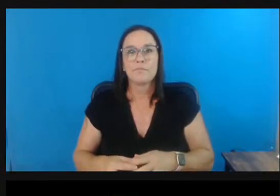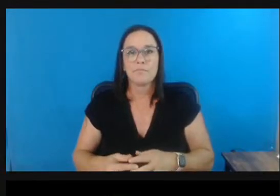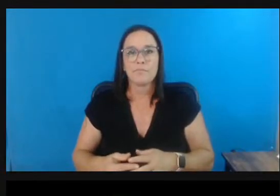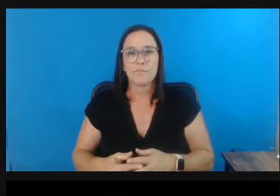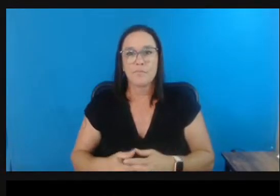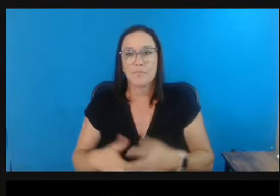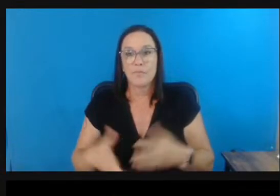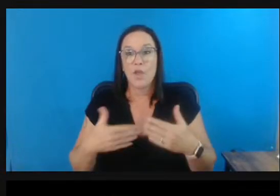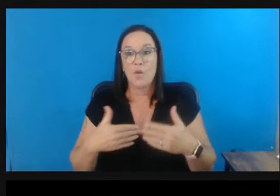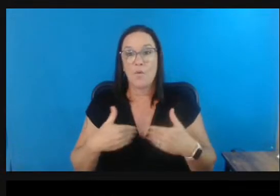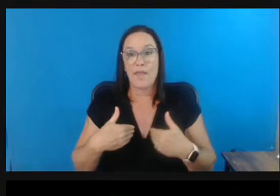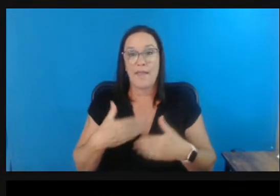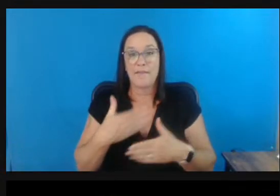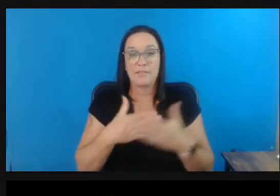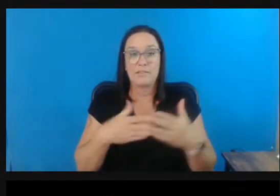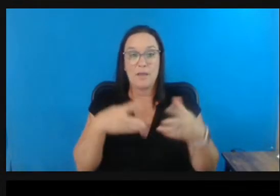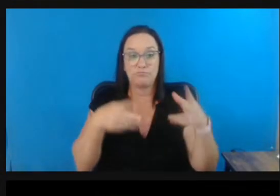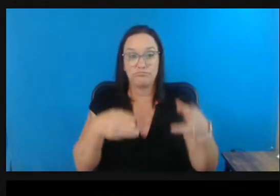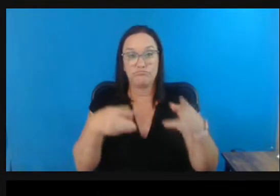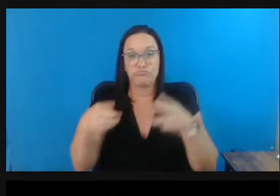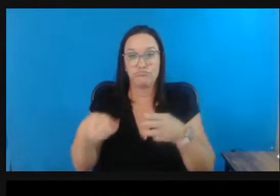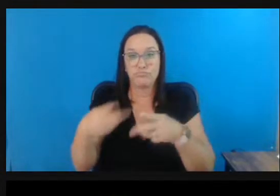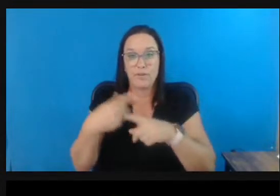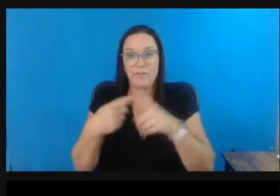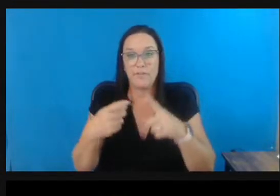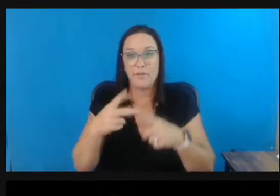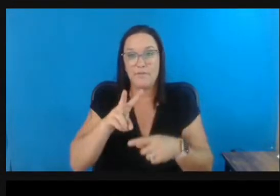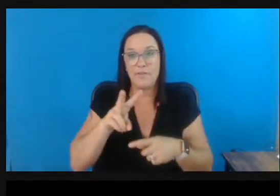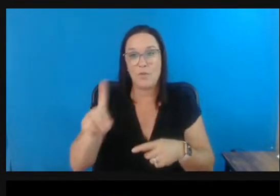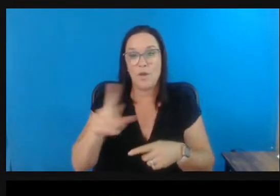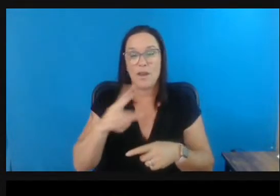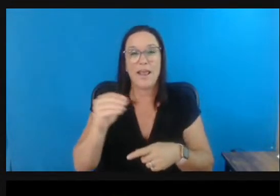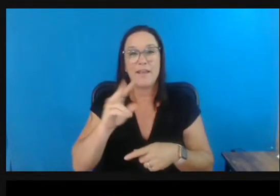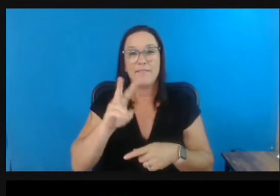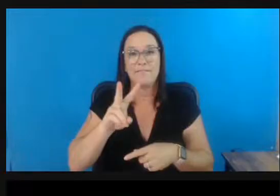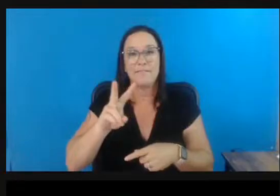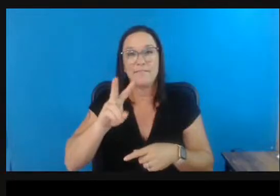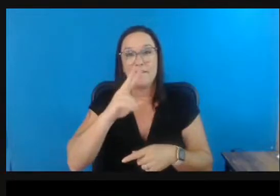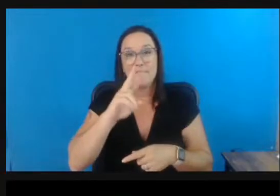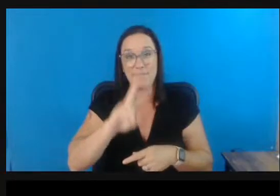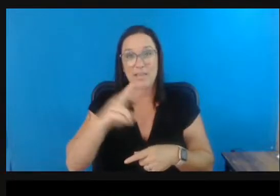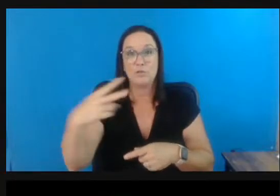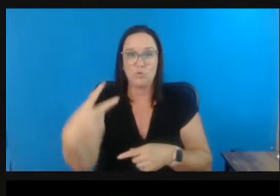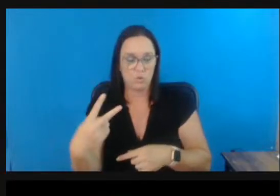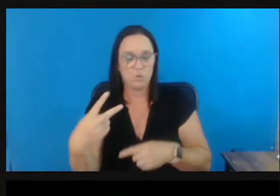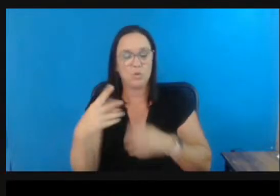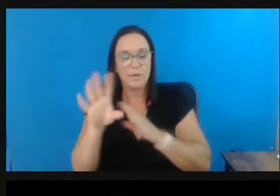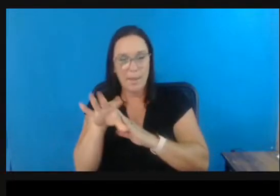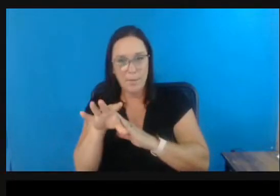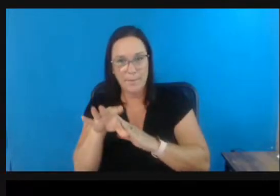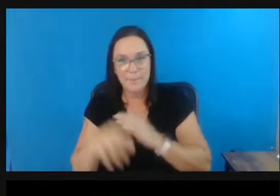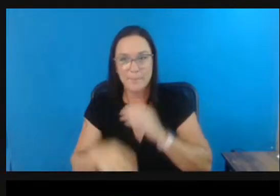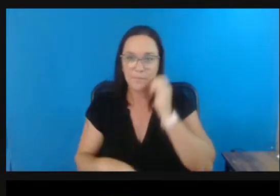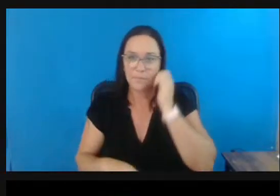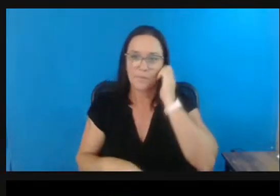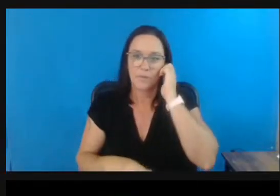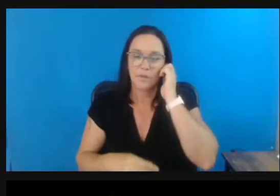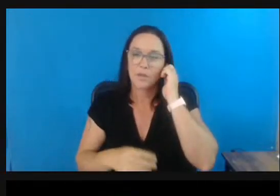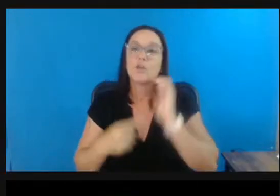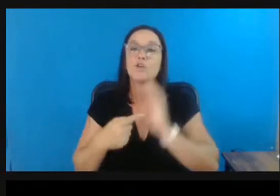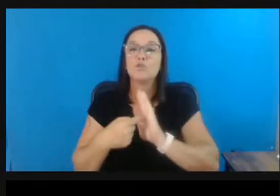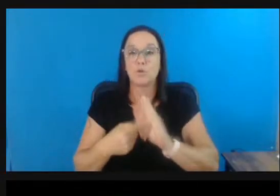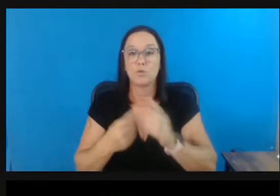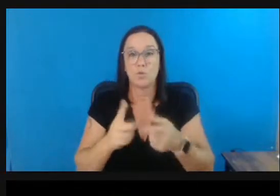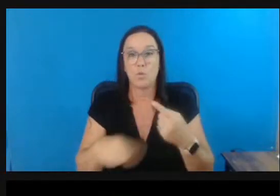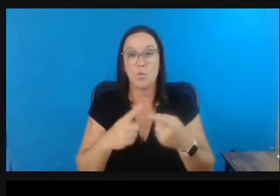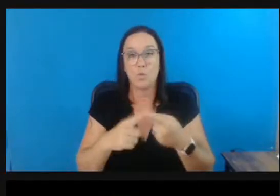We have some clips from the V1 and V2 cameras showing how, as this fountain grew in height